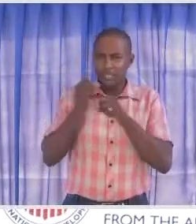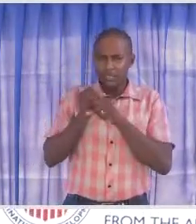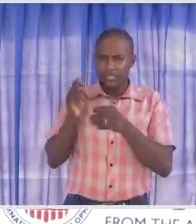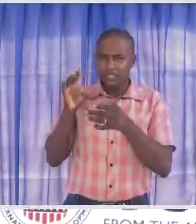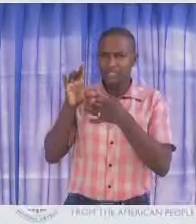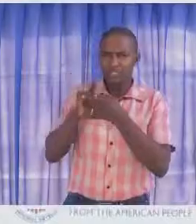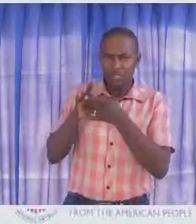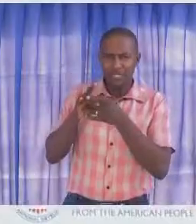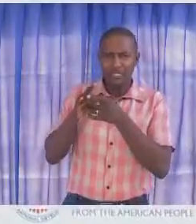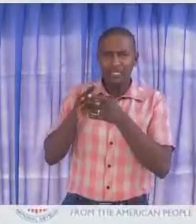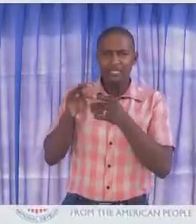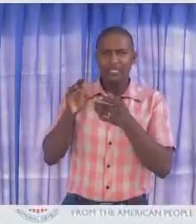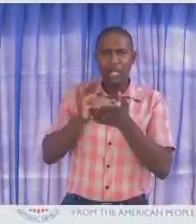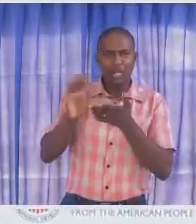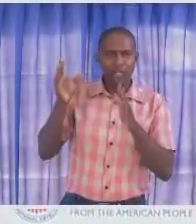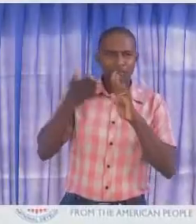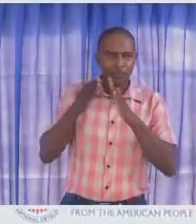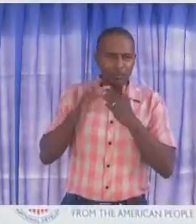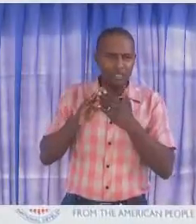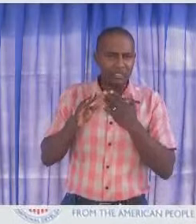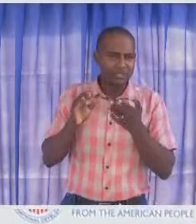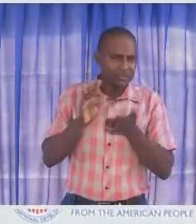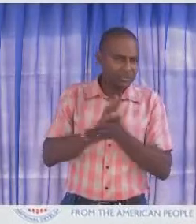So tell us a little bit about 2 years Knockalva. exactly.